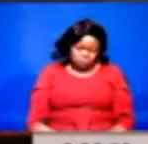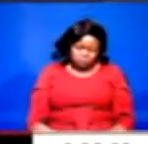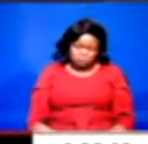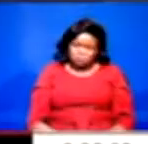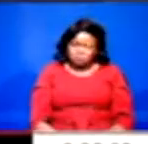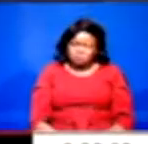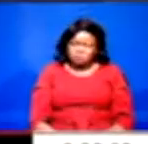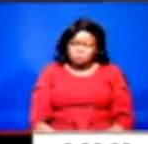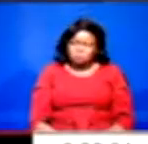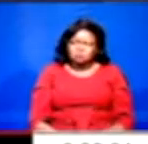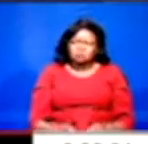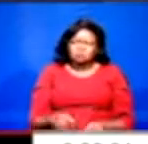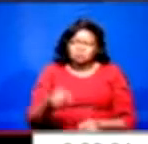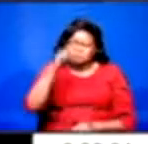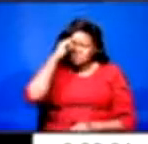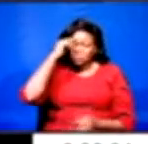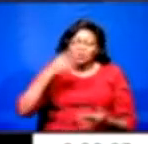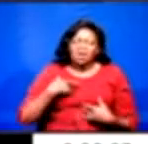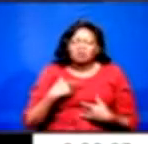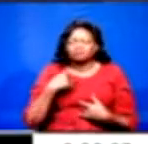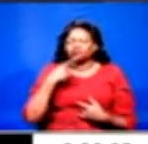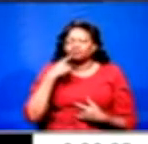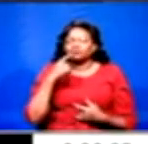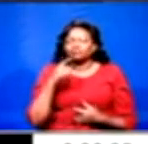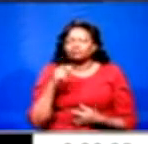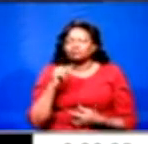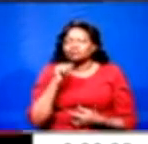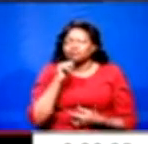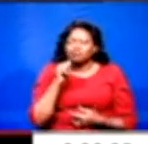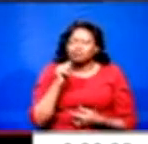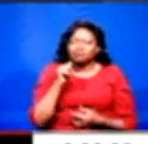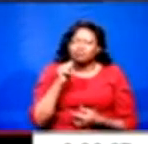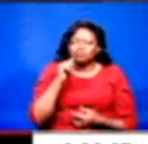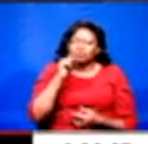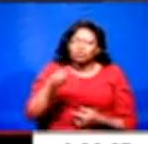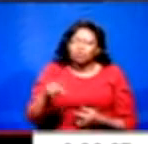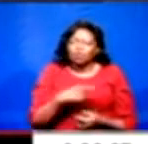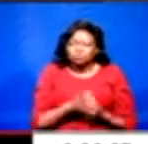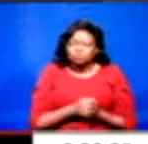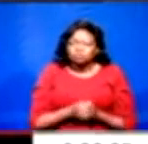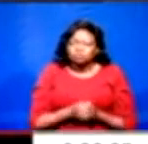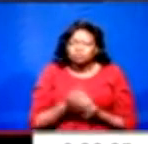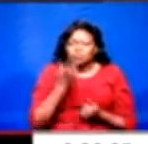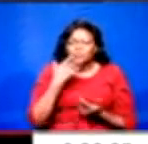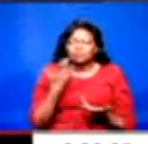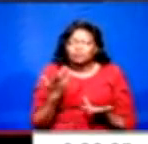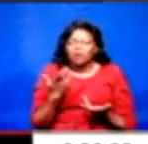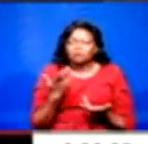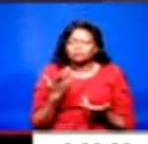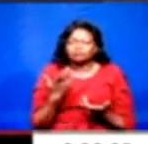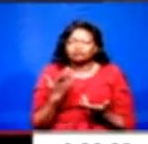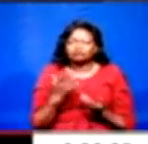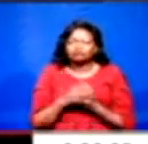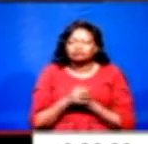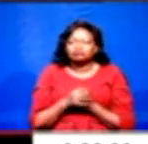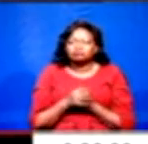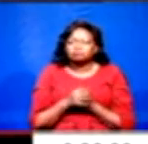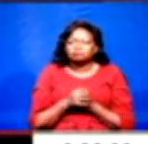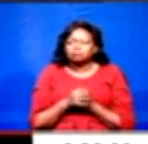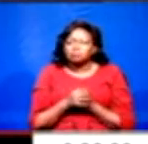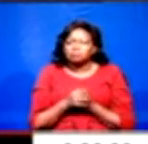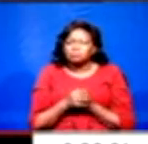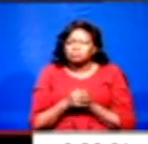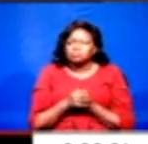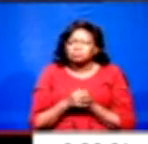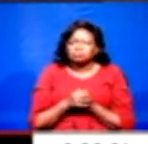Elsewhere, the government has faulted some retailers of inhibiting the supply of subsidized maize flour. Agriculture PS